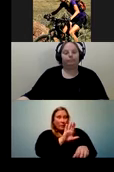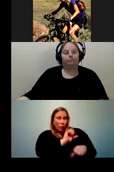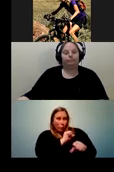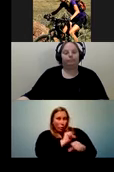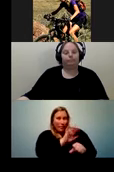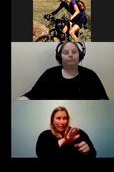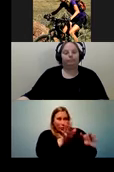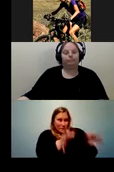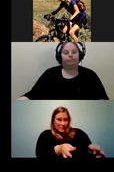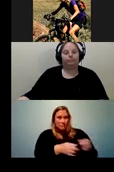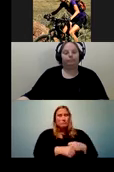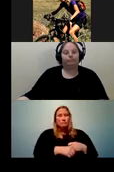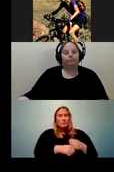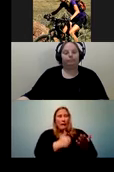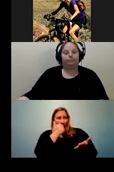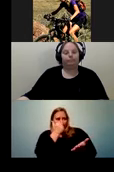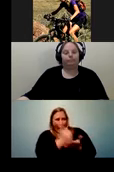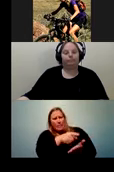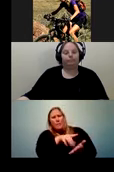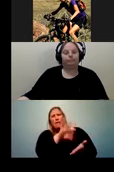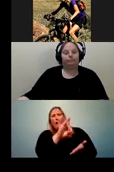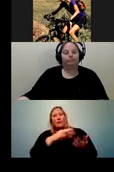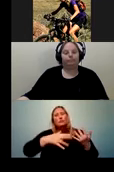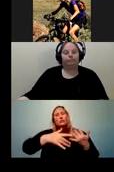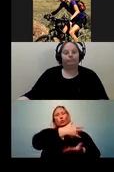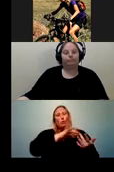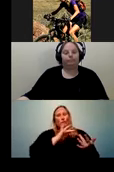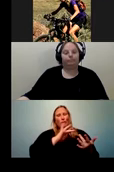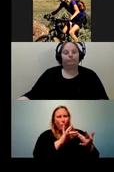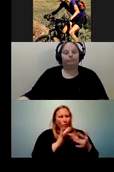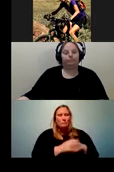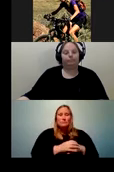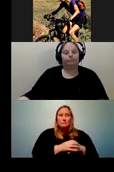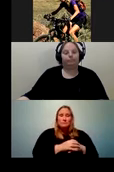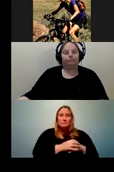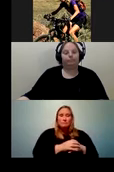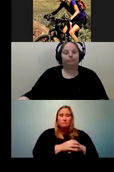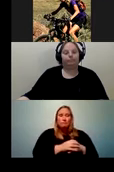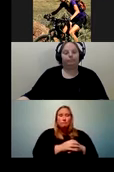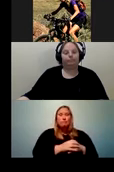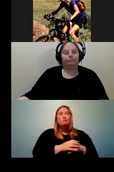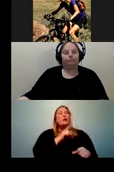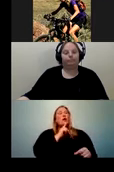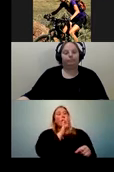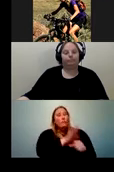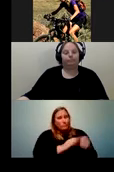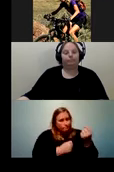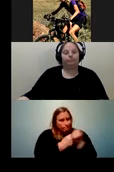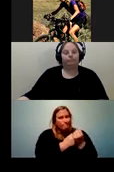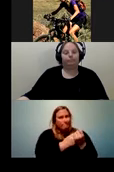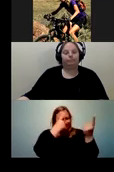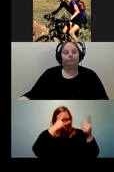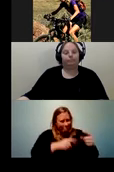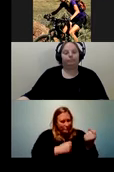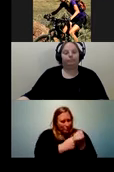aiding the person to discover a social network, providing genuine affirmations to the client to build confidence, and